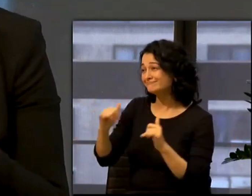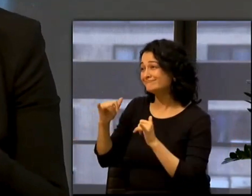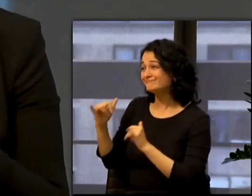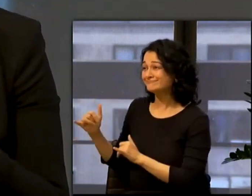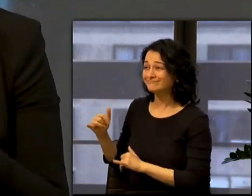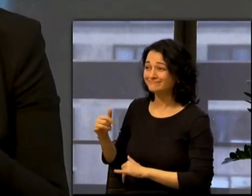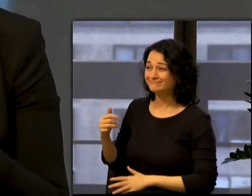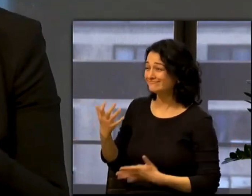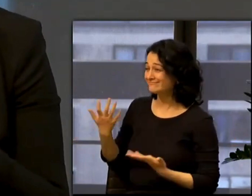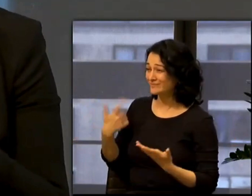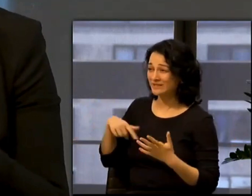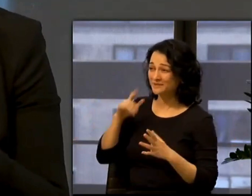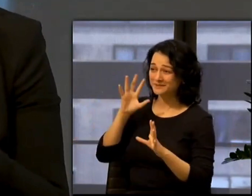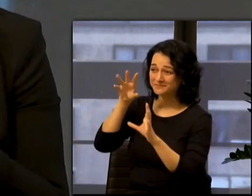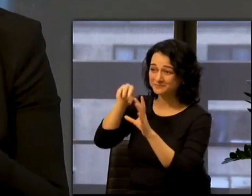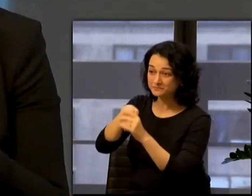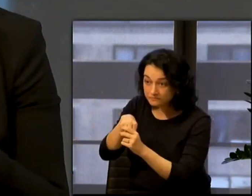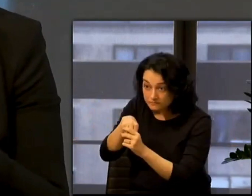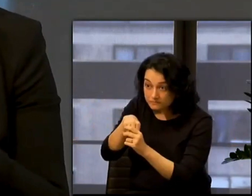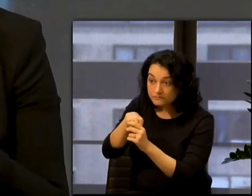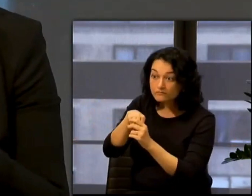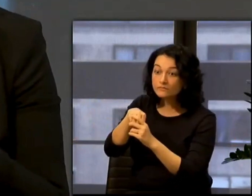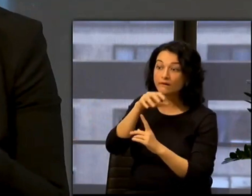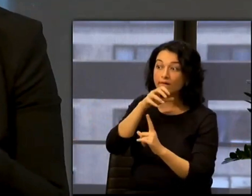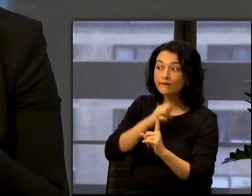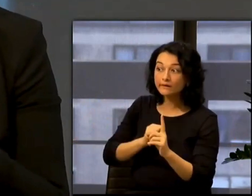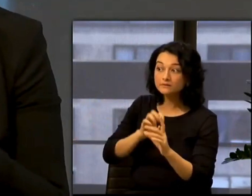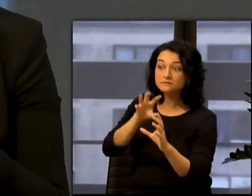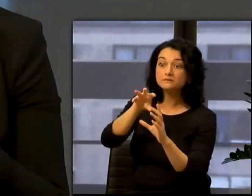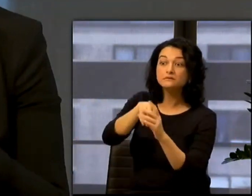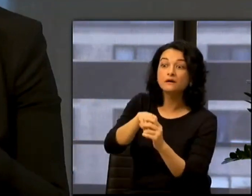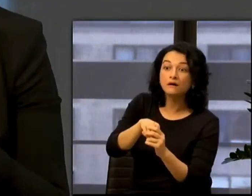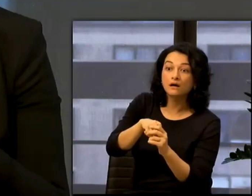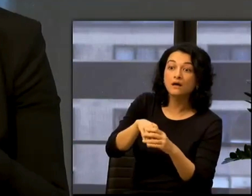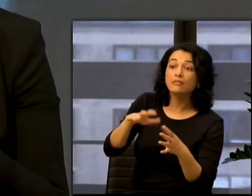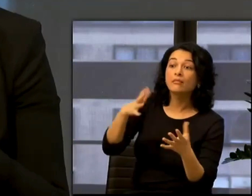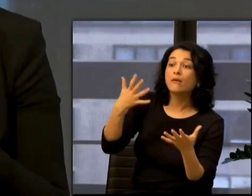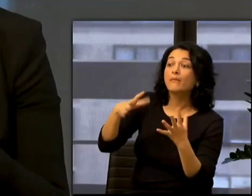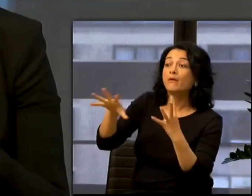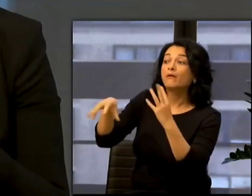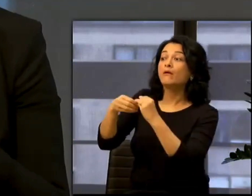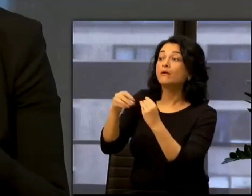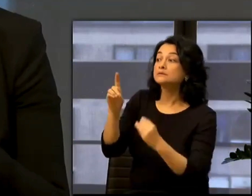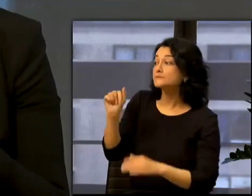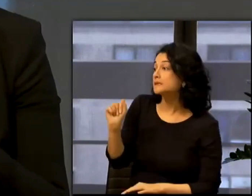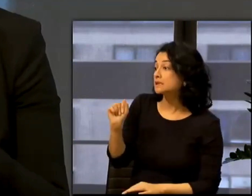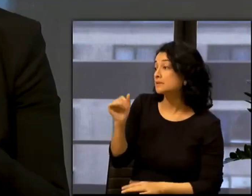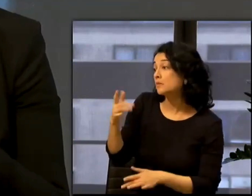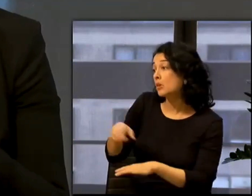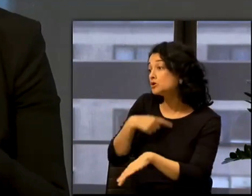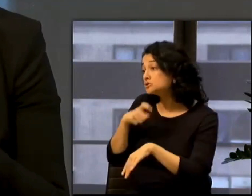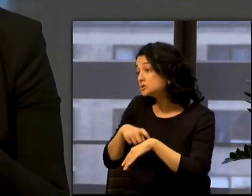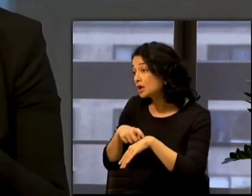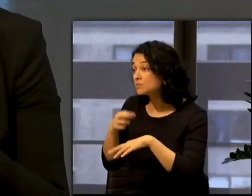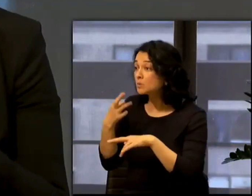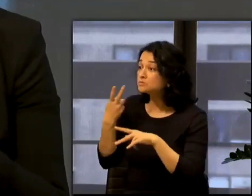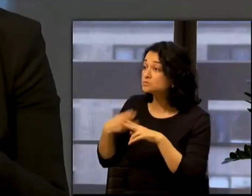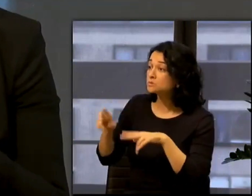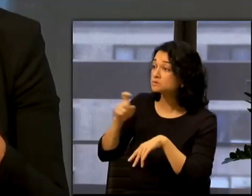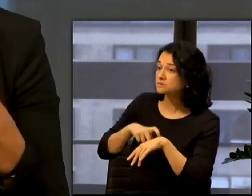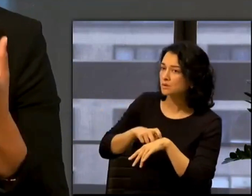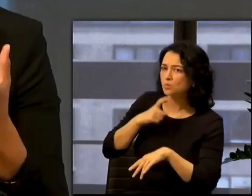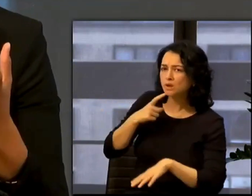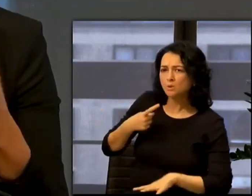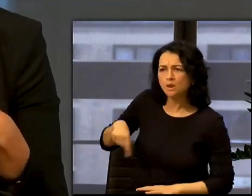and so on and so forth. And I just think that that's a really important point to kind of bring home for our policymakers, but also